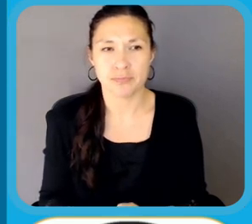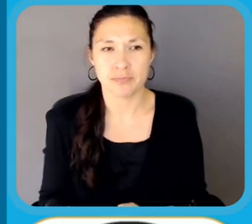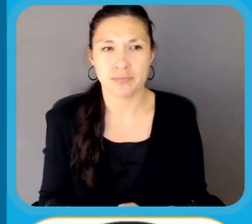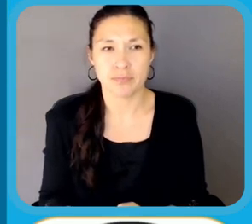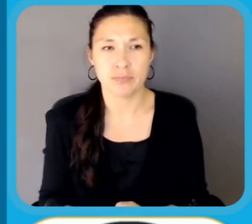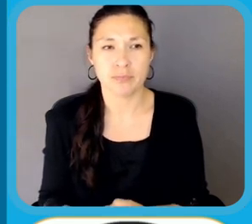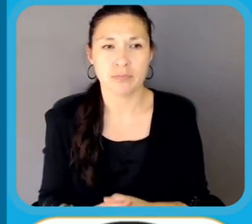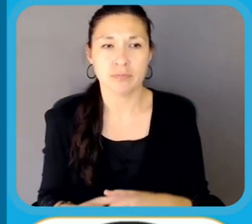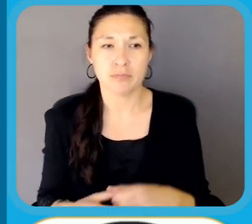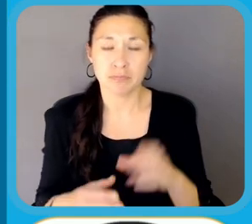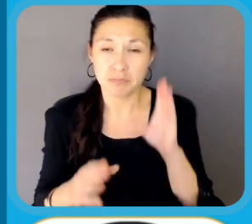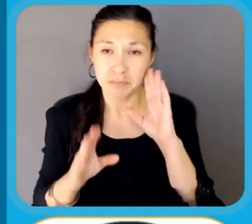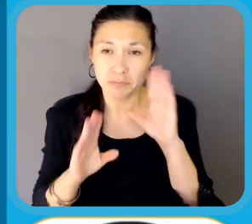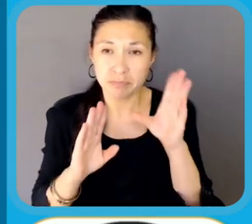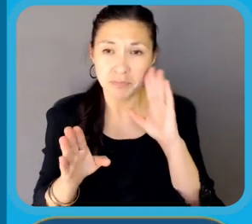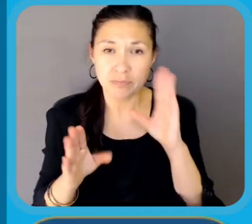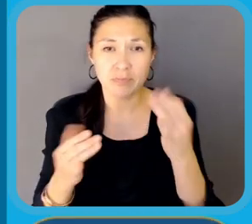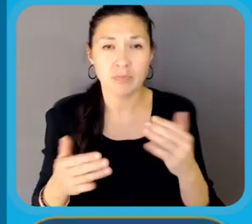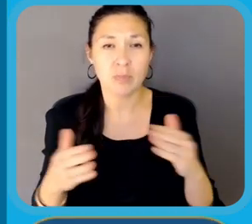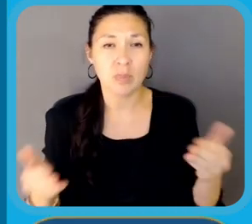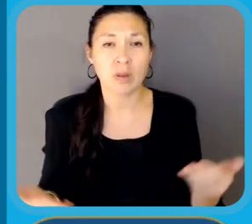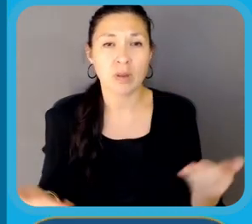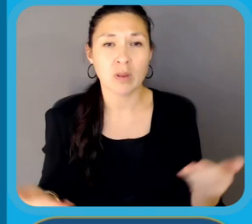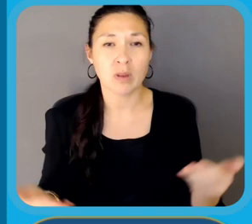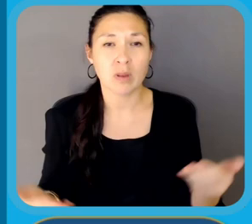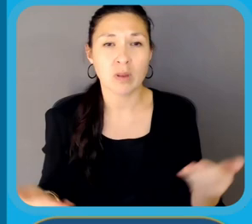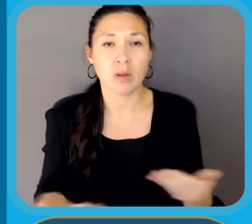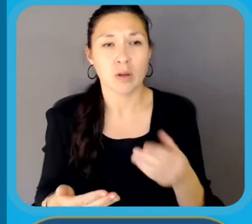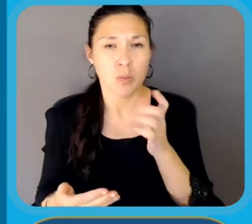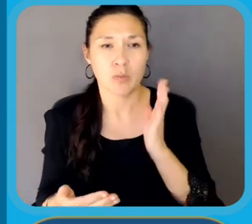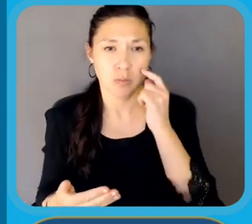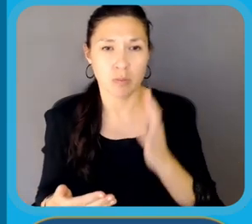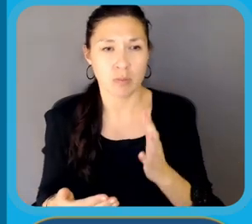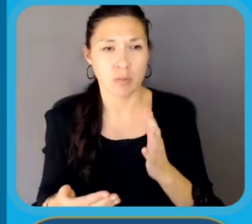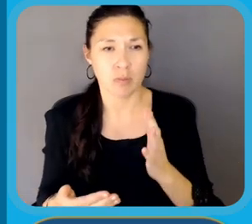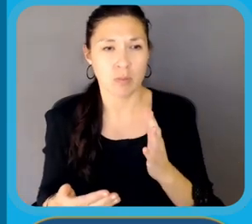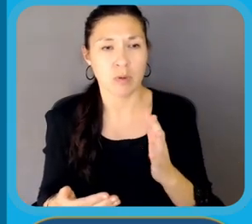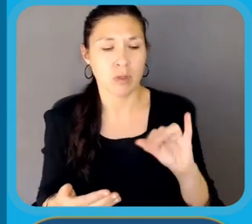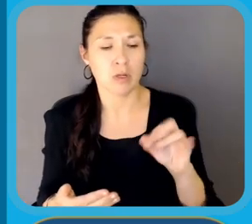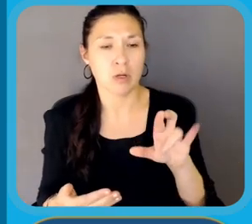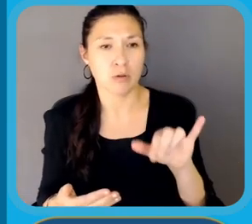Delegates and guests, please welcome former California Governor Jerry Brown.